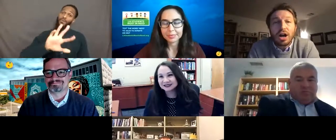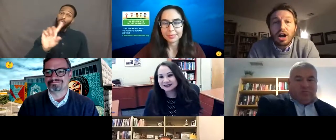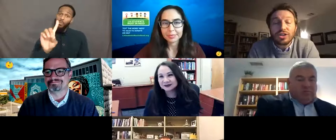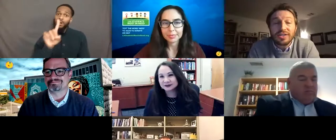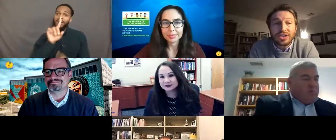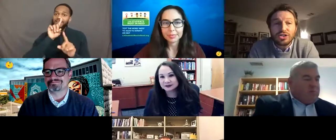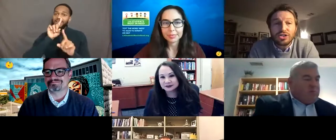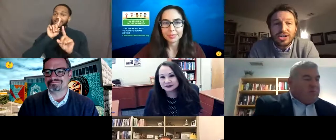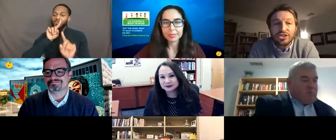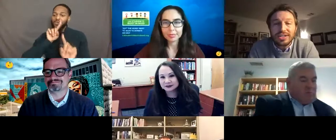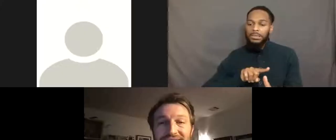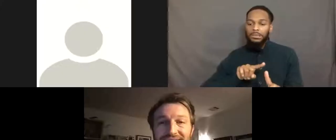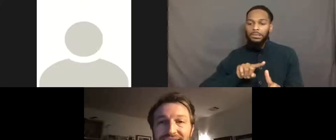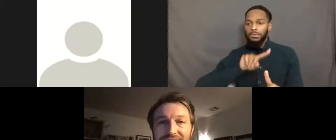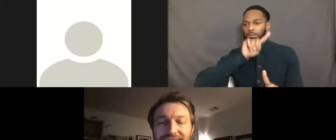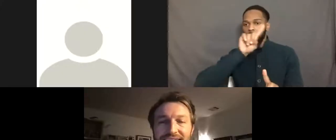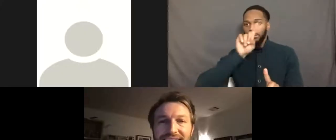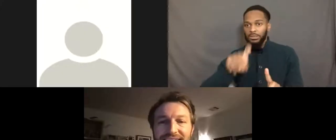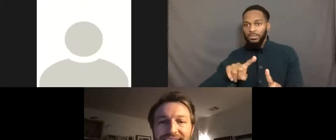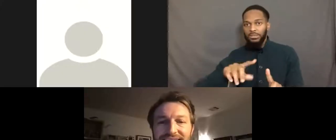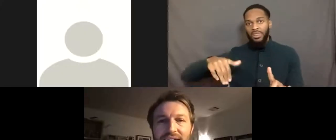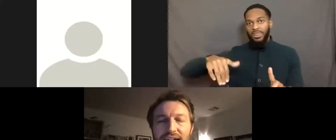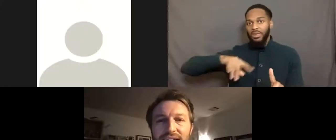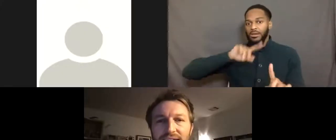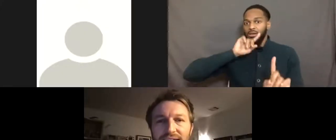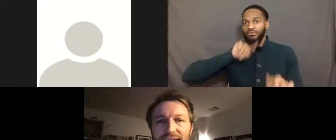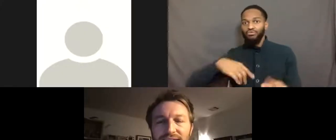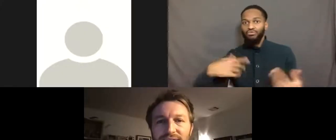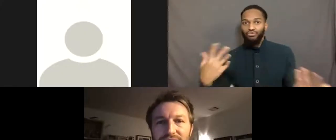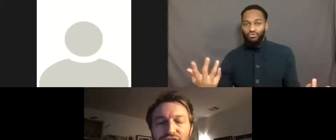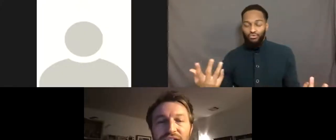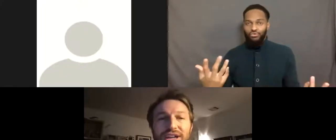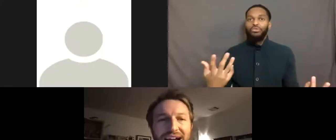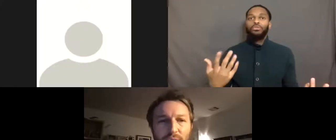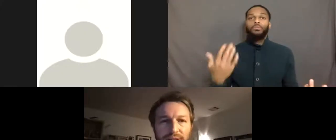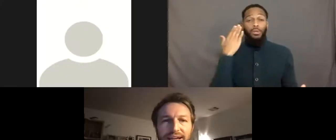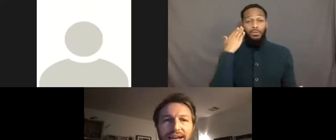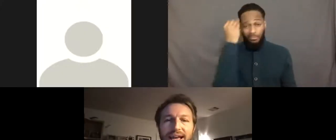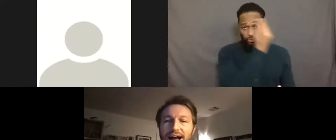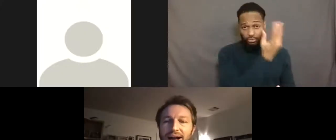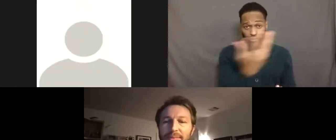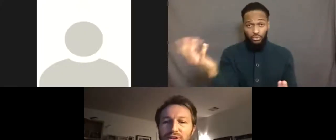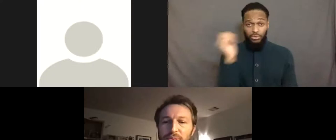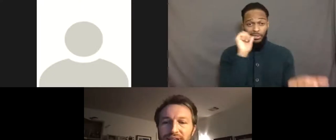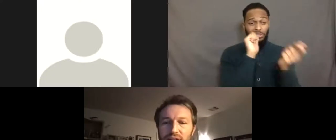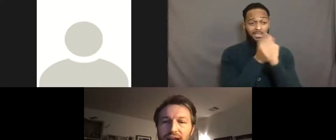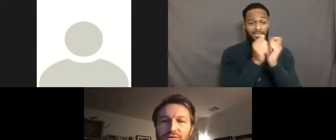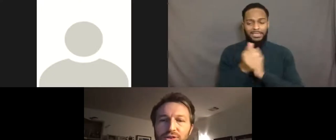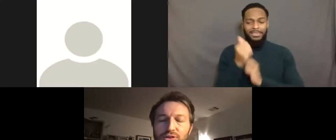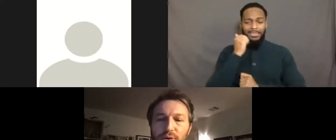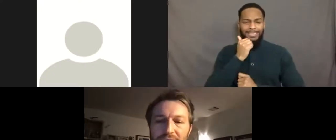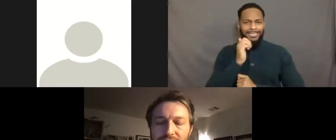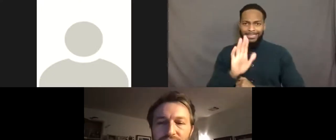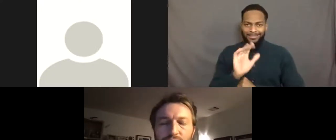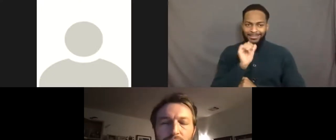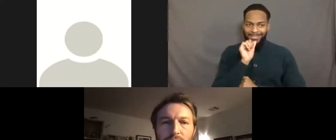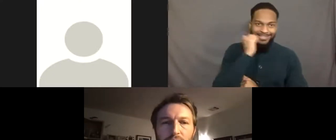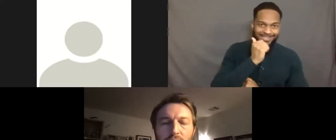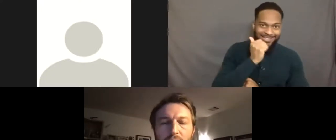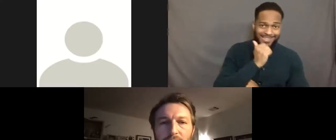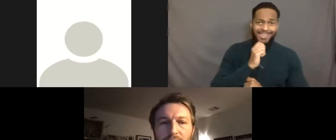just acknowledge that things are changing daily, and daily is not, they're changing hourly. And so please look out for the